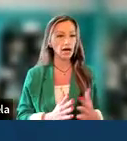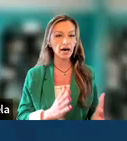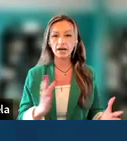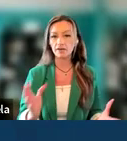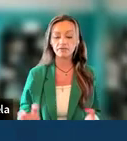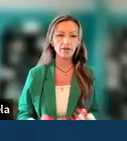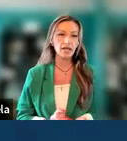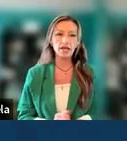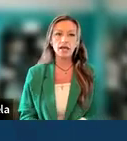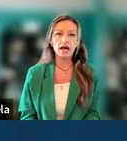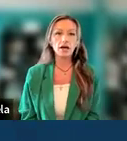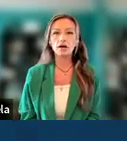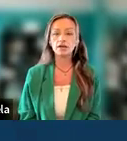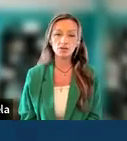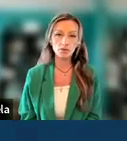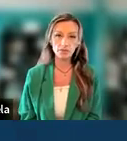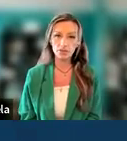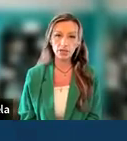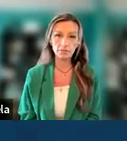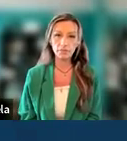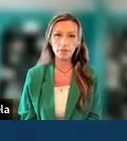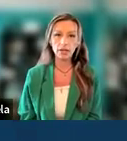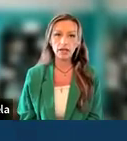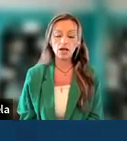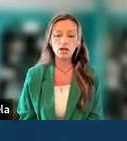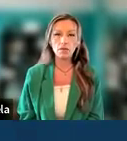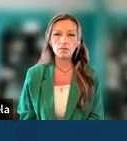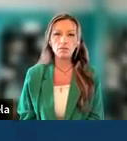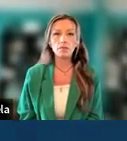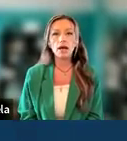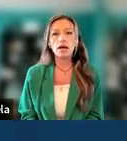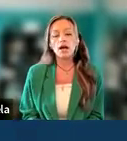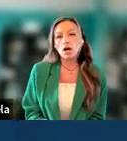a lot of soul searching.